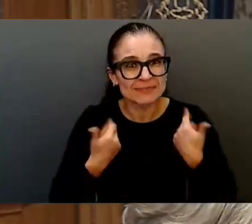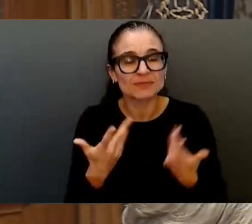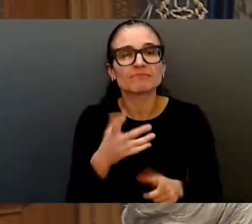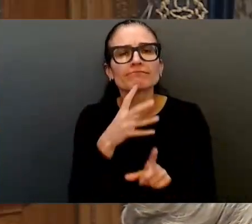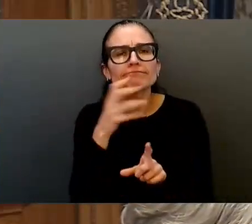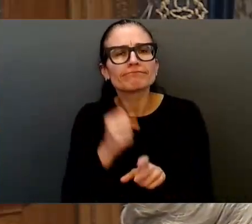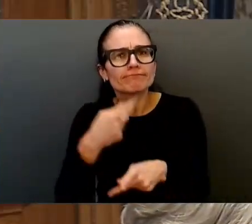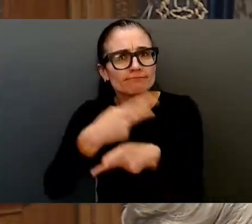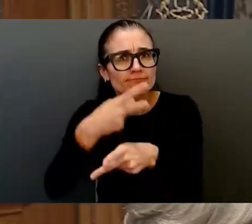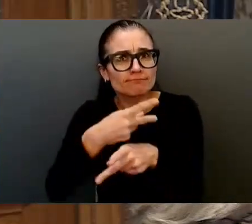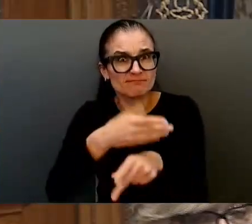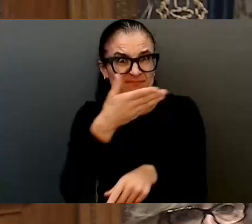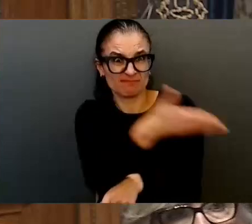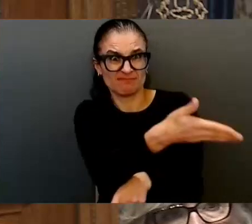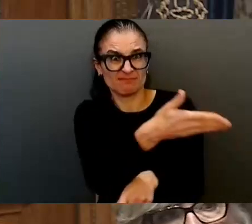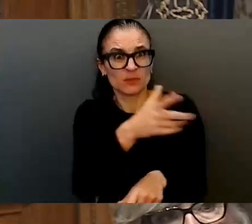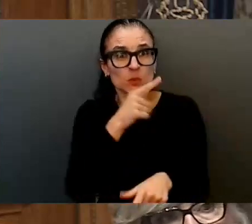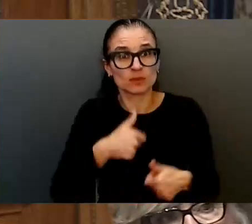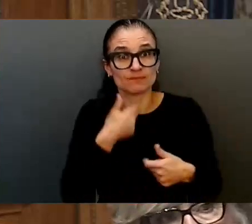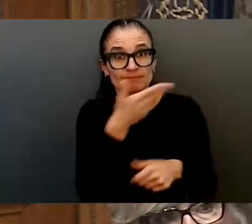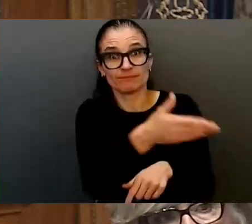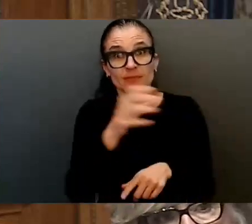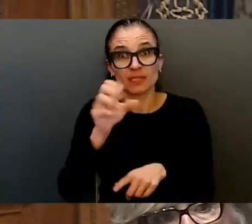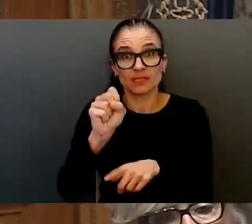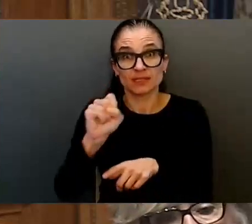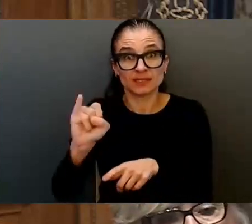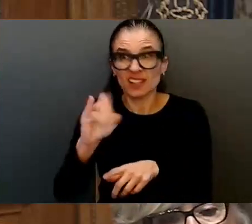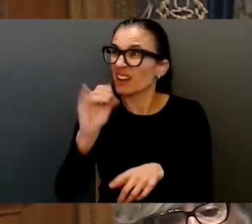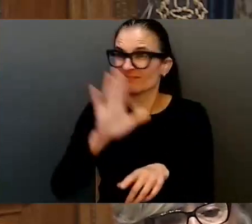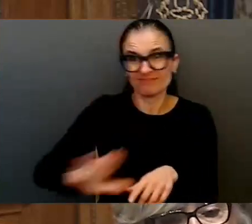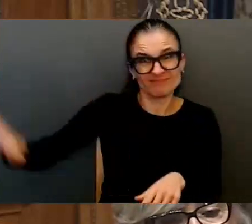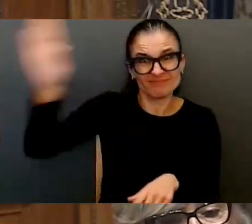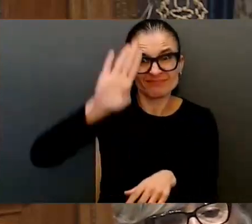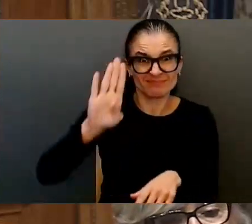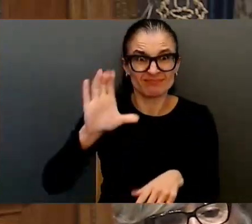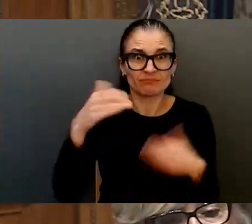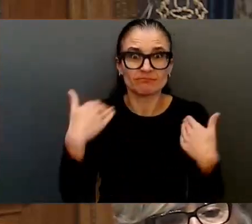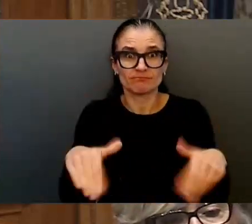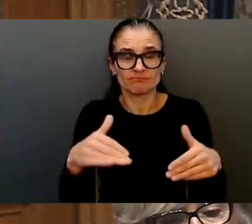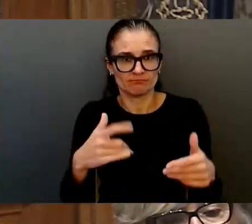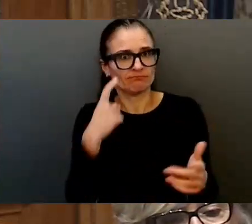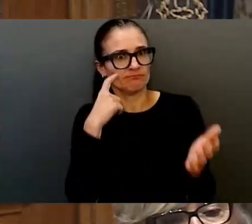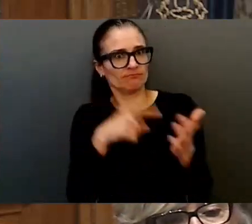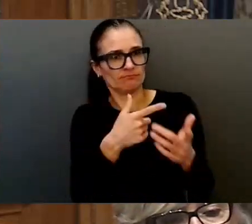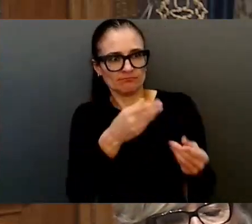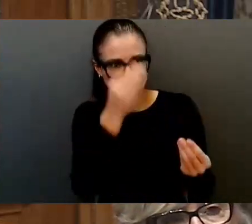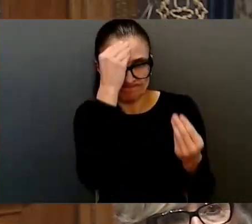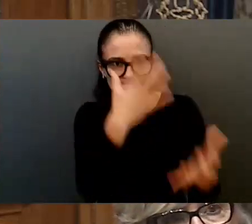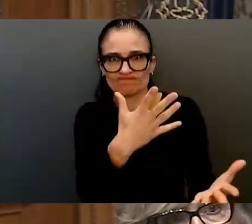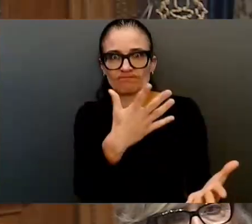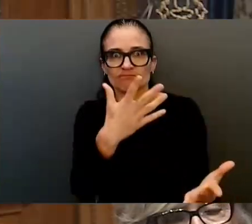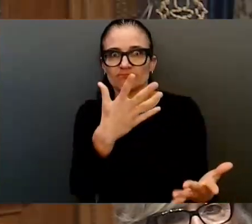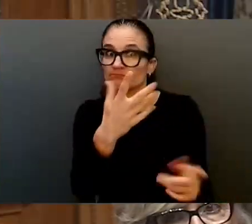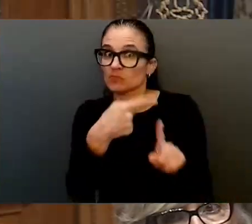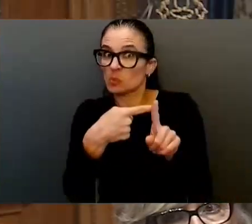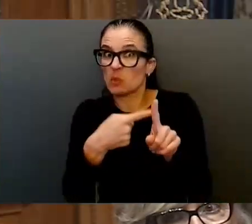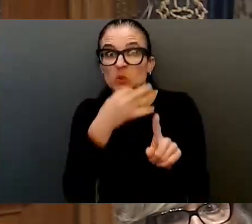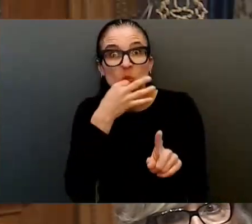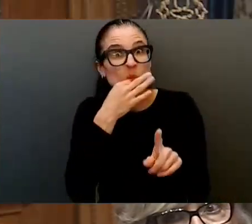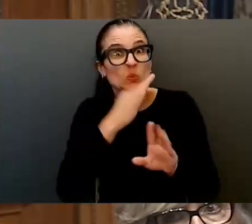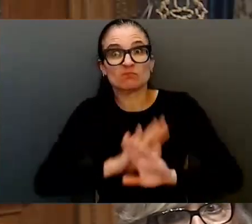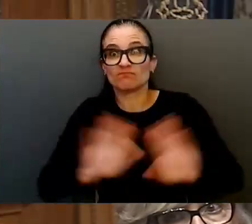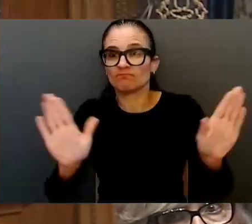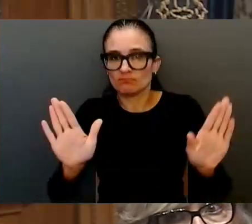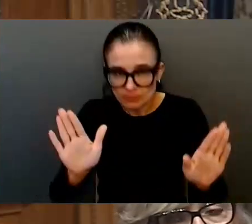month's notice of the change. This decision will have severe consequences for seniors, their